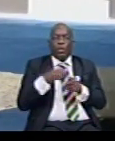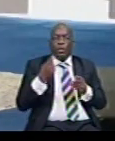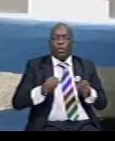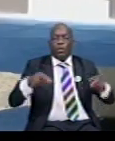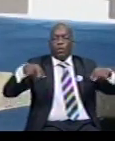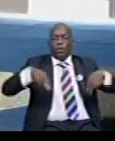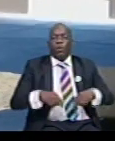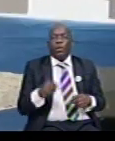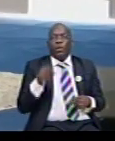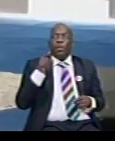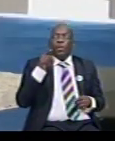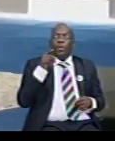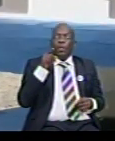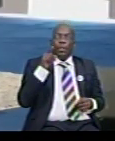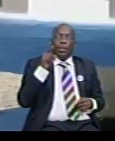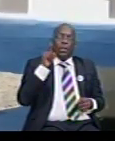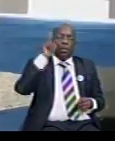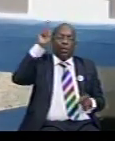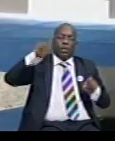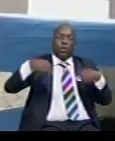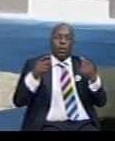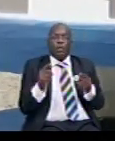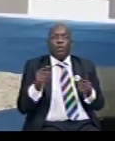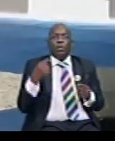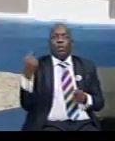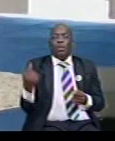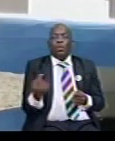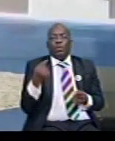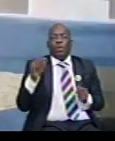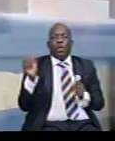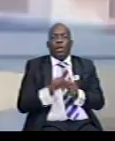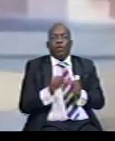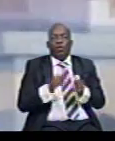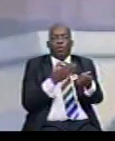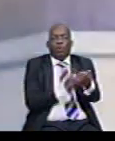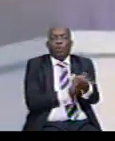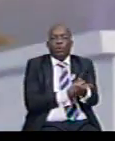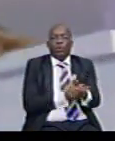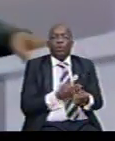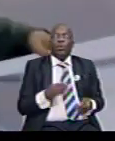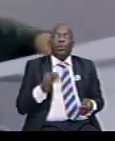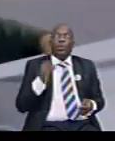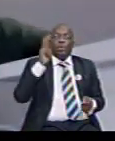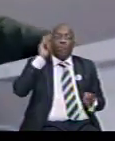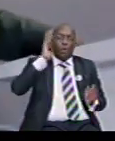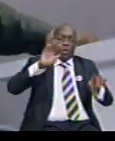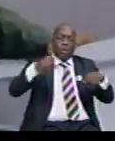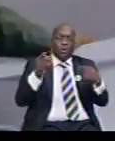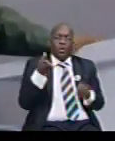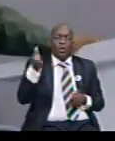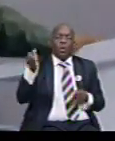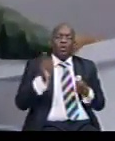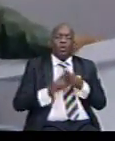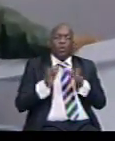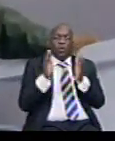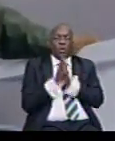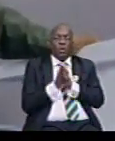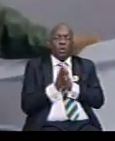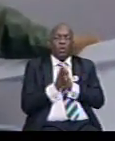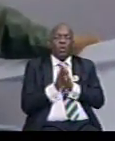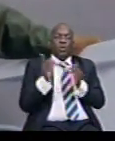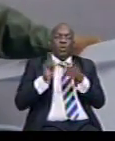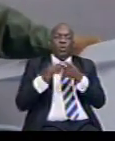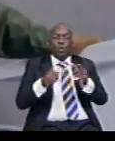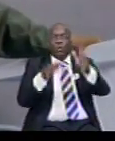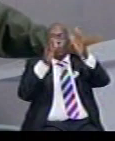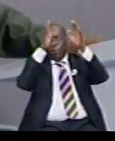every morning, he will go there to the mountain and pray unto the Father. He knew